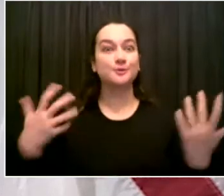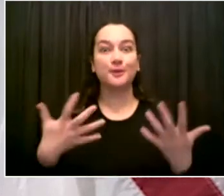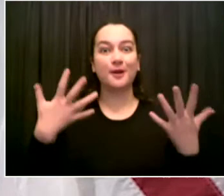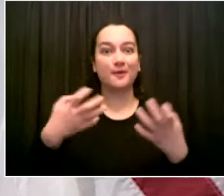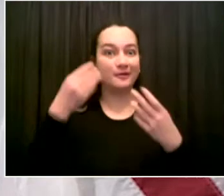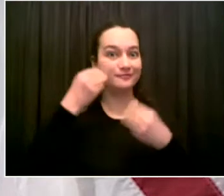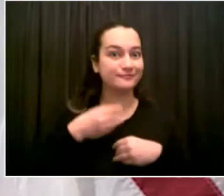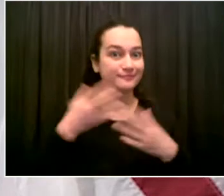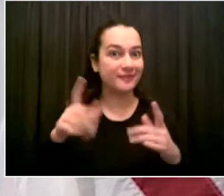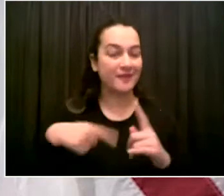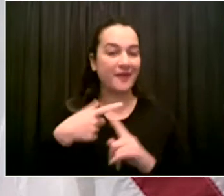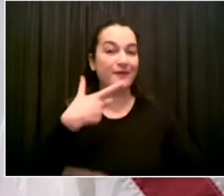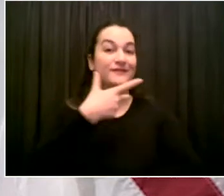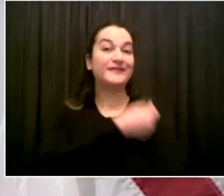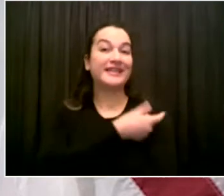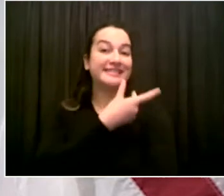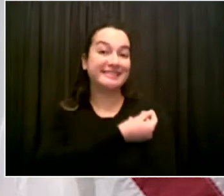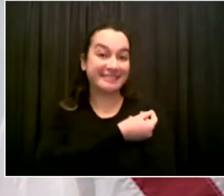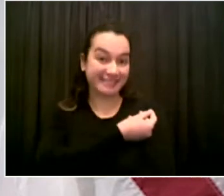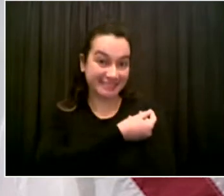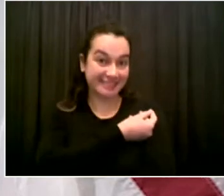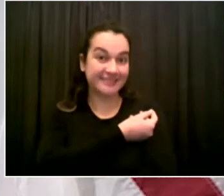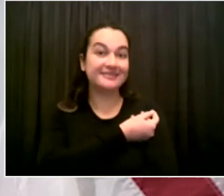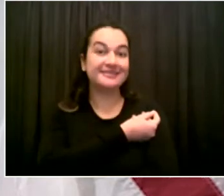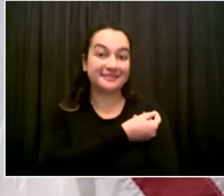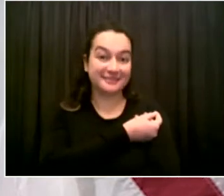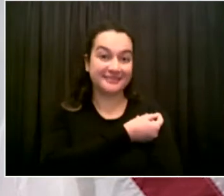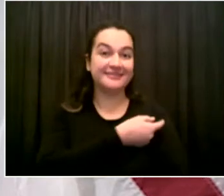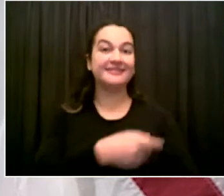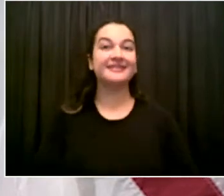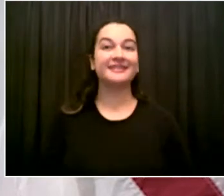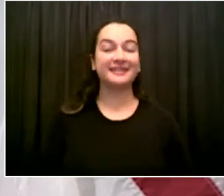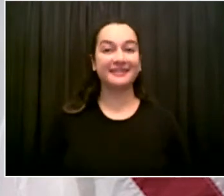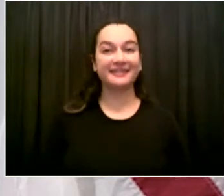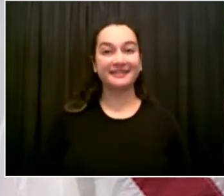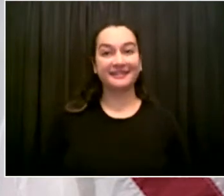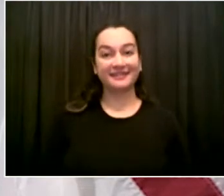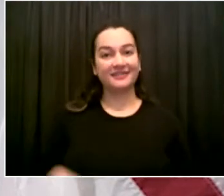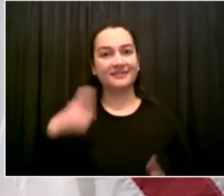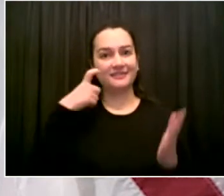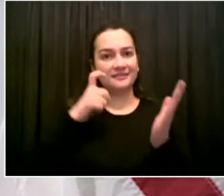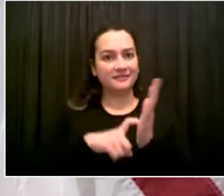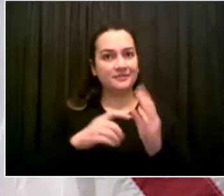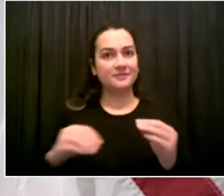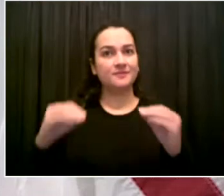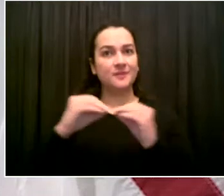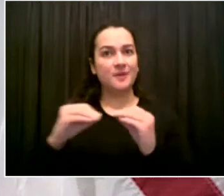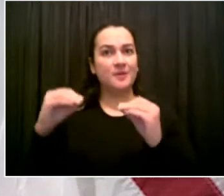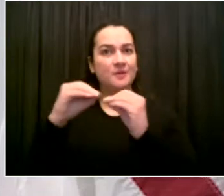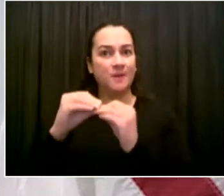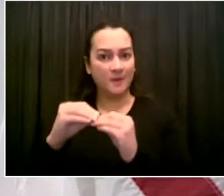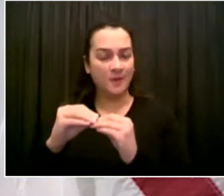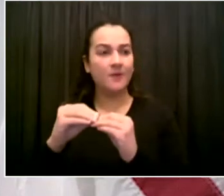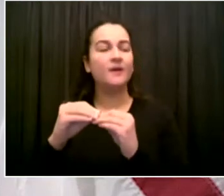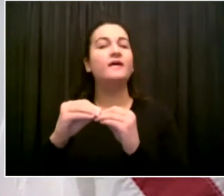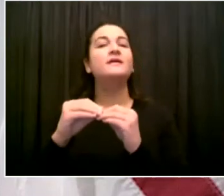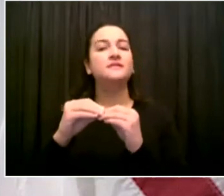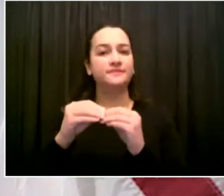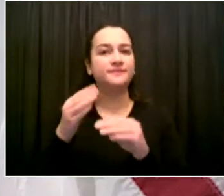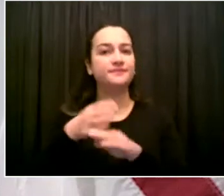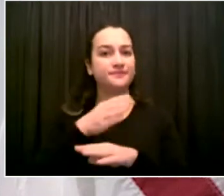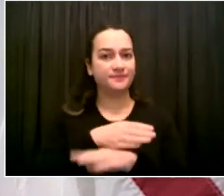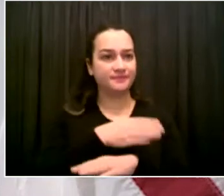to vaccinate. I'd like total freedom to vaccinate. I'd like the city of New York to have absolute local control so we can get the job done, but we're